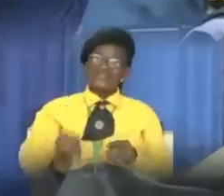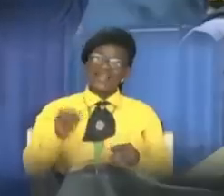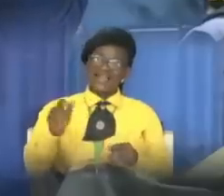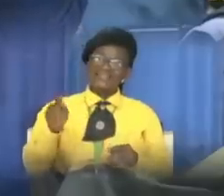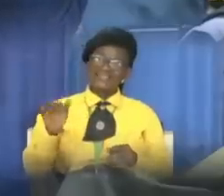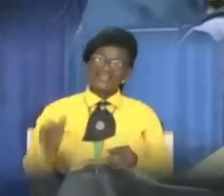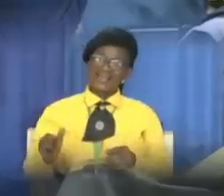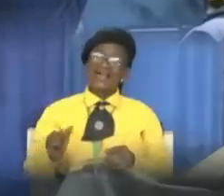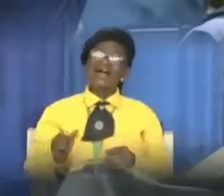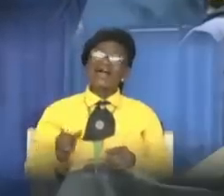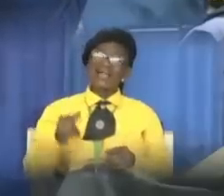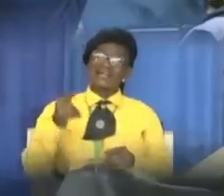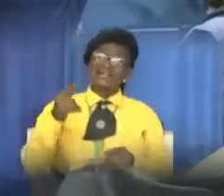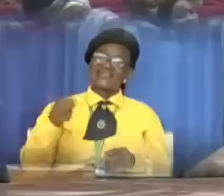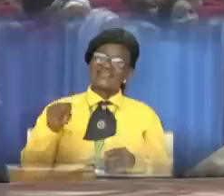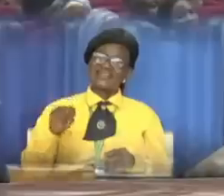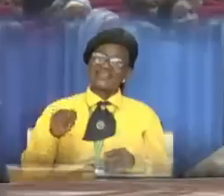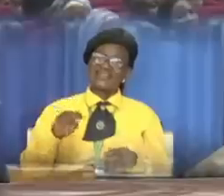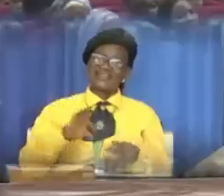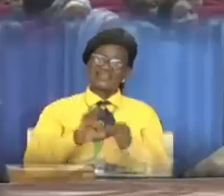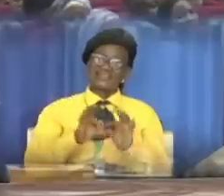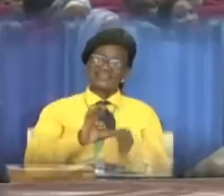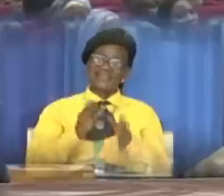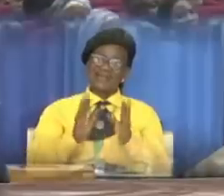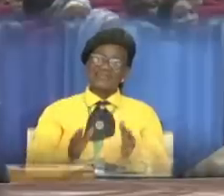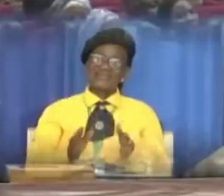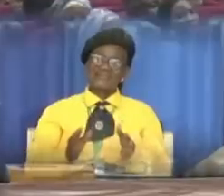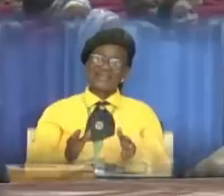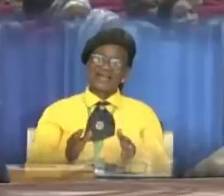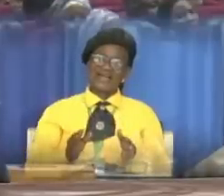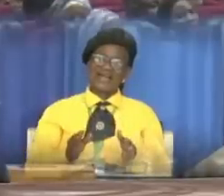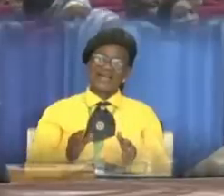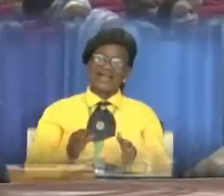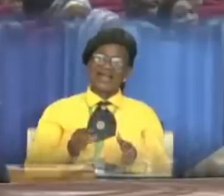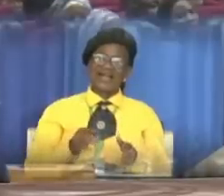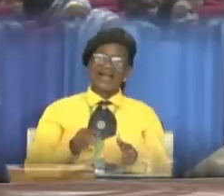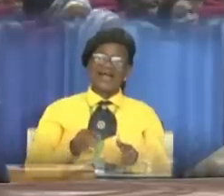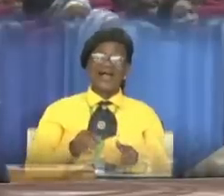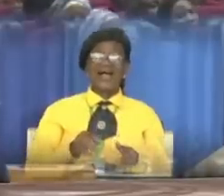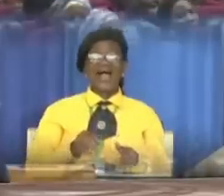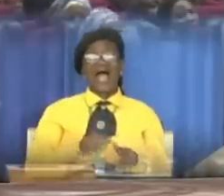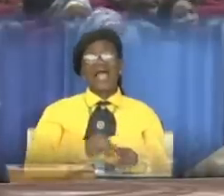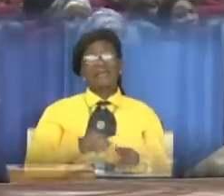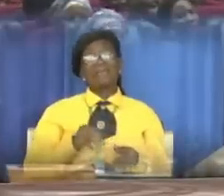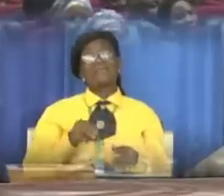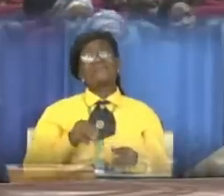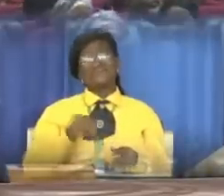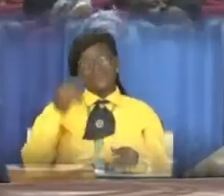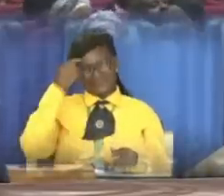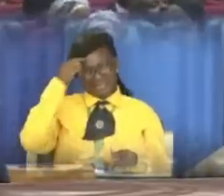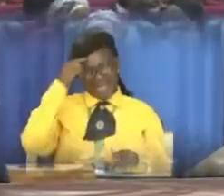even I don't know the meaning of John Paulistic Hallelujah.